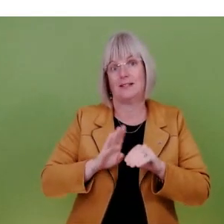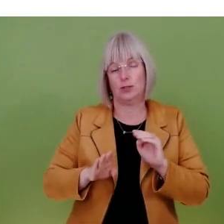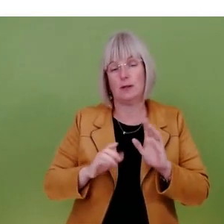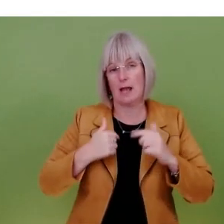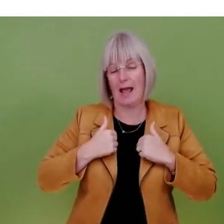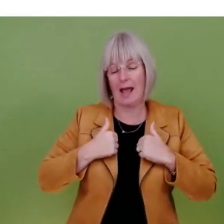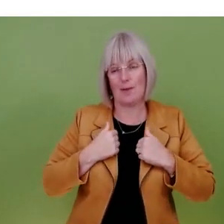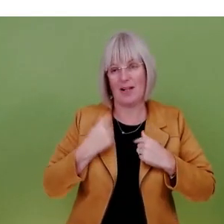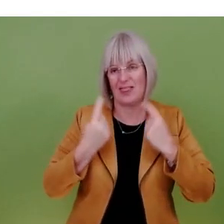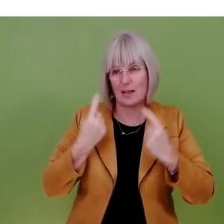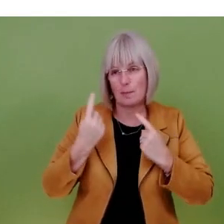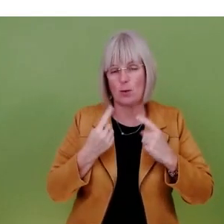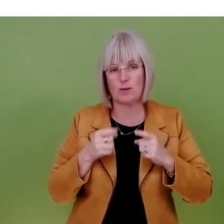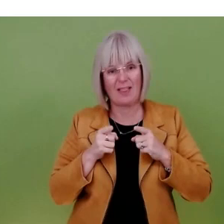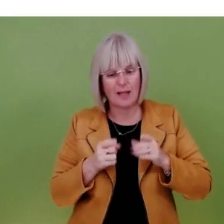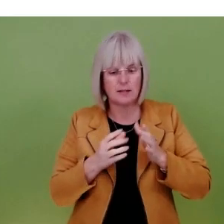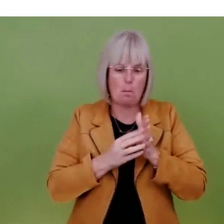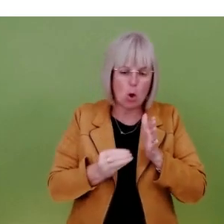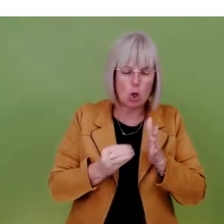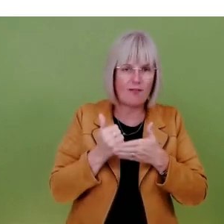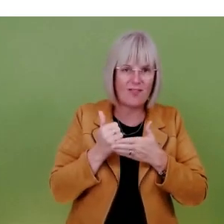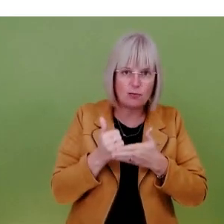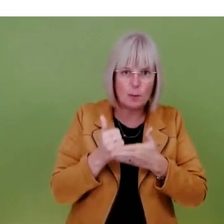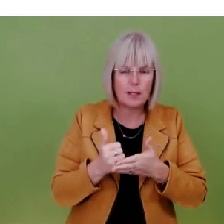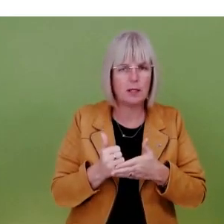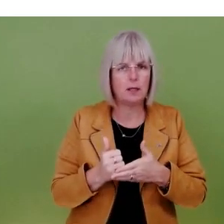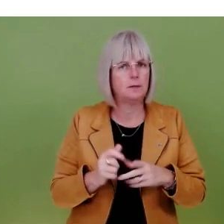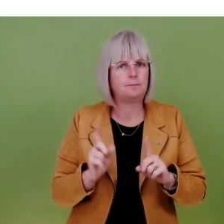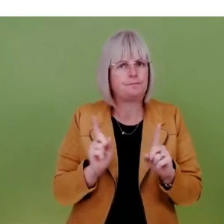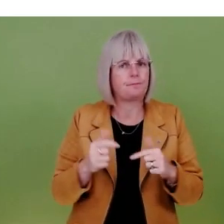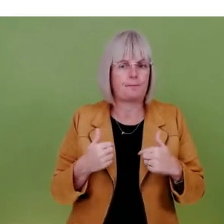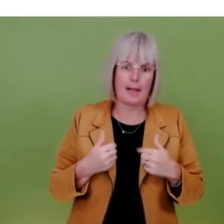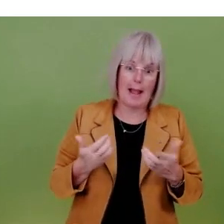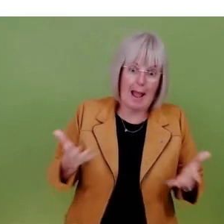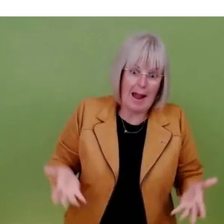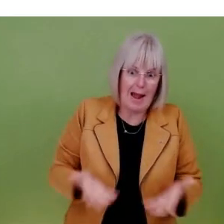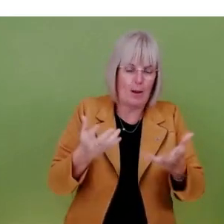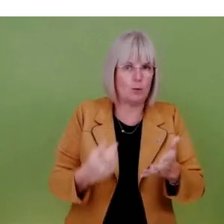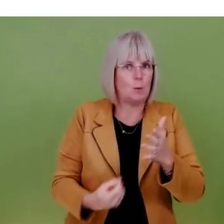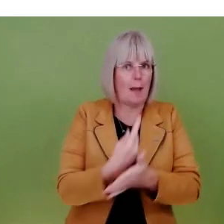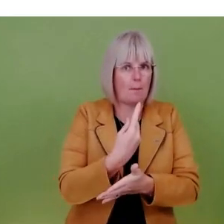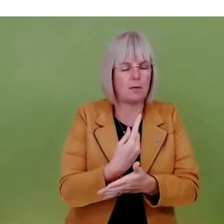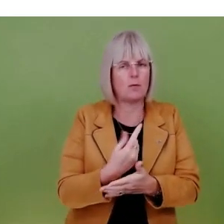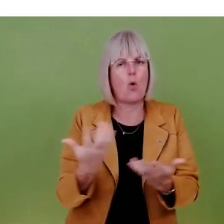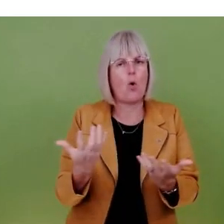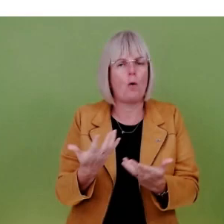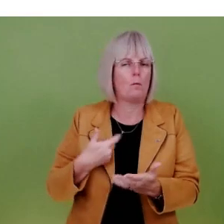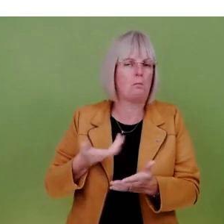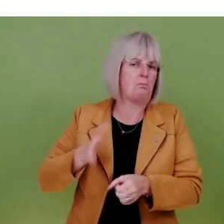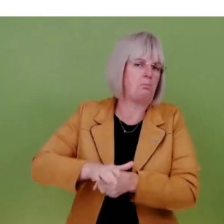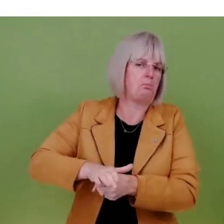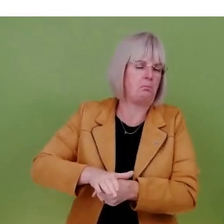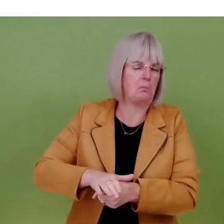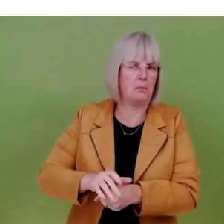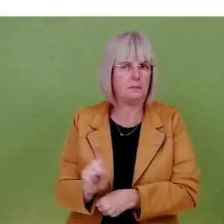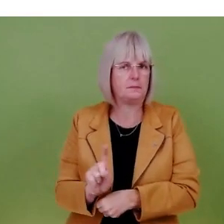model of therapy. What am I allowing to happen in this interaction, and actually what might I be closing down, might I be closing my